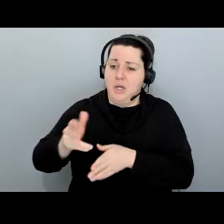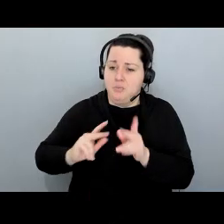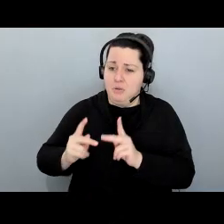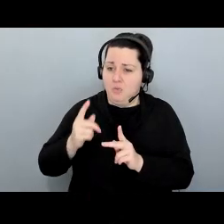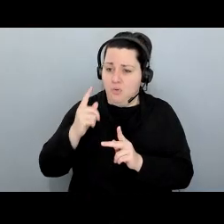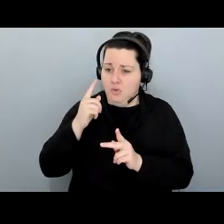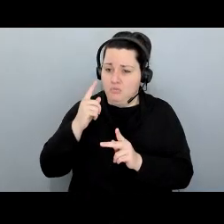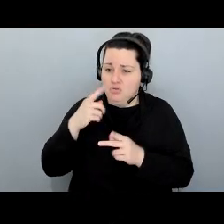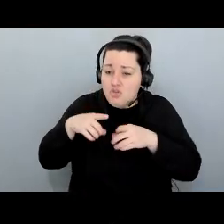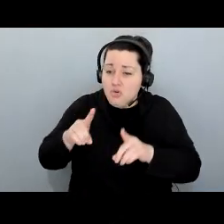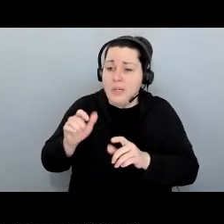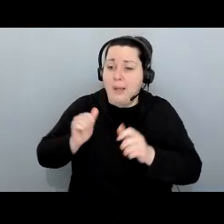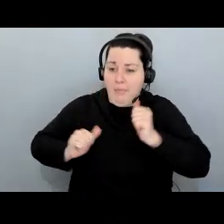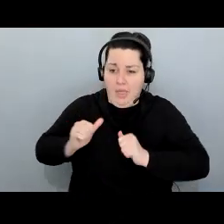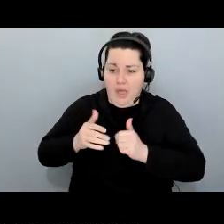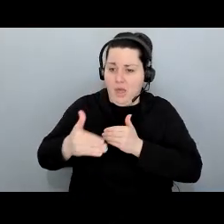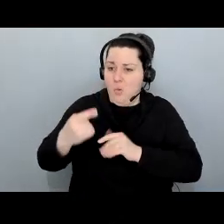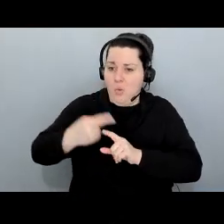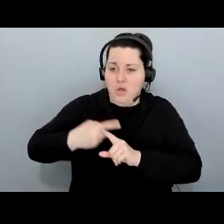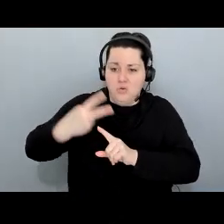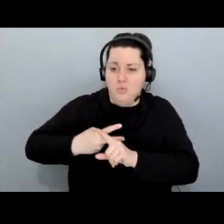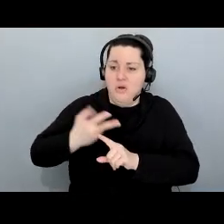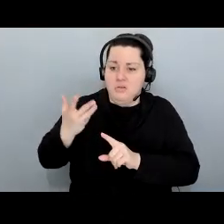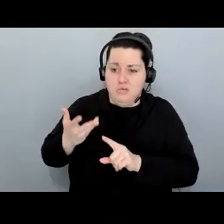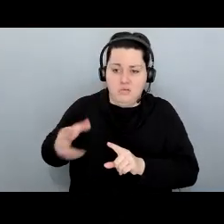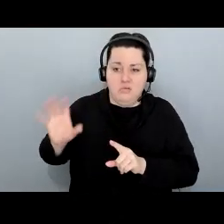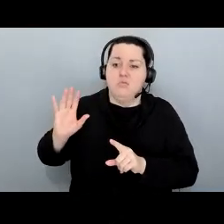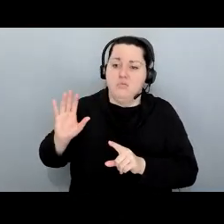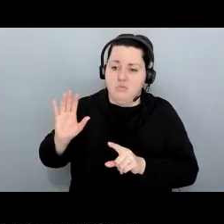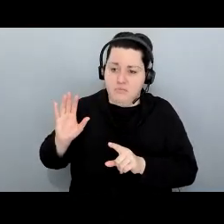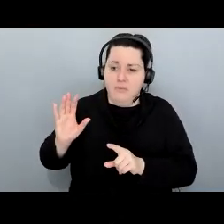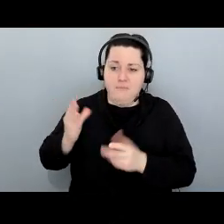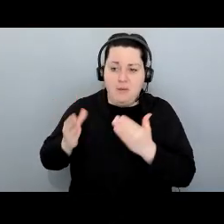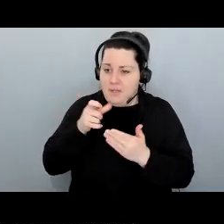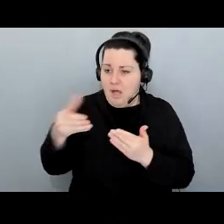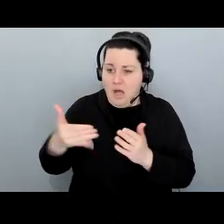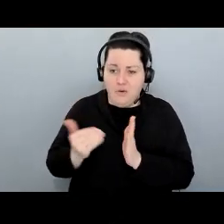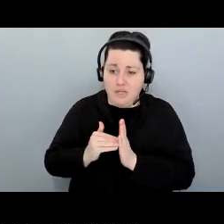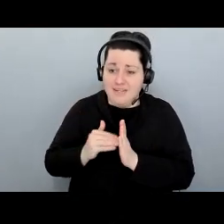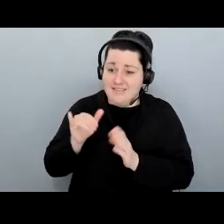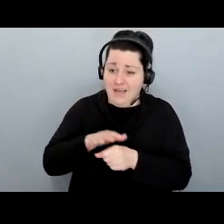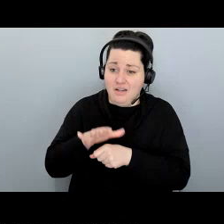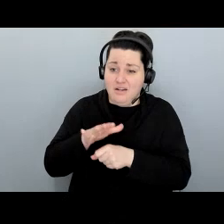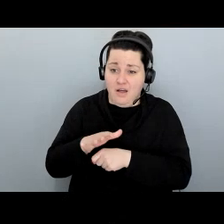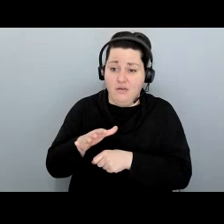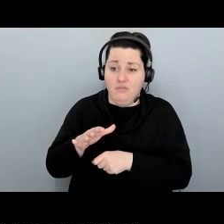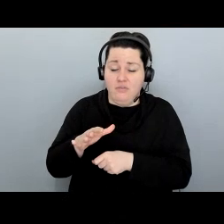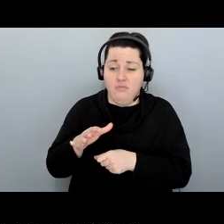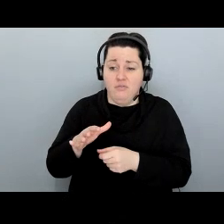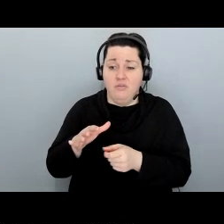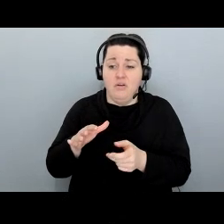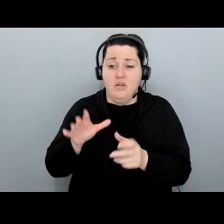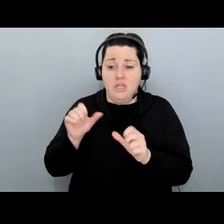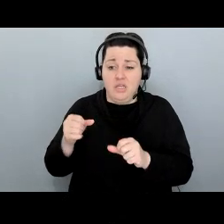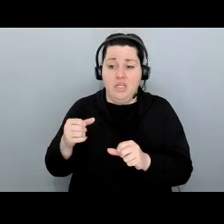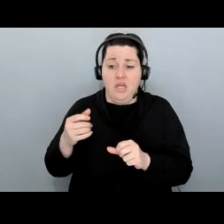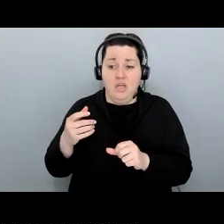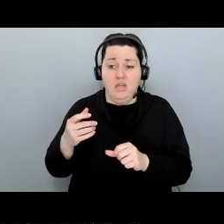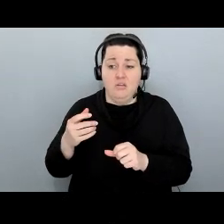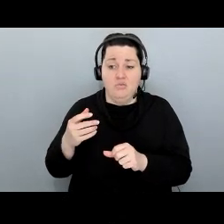duration of a production, 1 or 2 months, and they may not employ them again. Is that sufficient to consider them for, as an employee for the